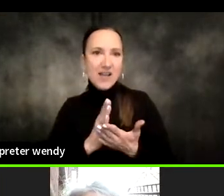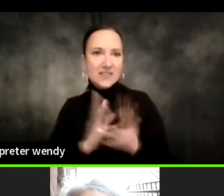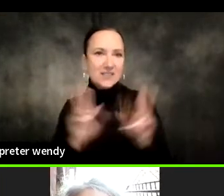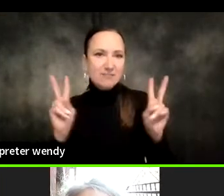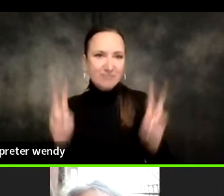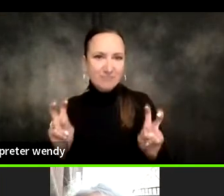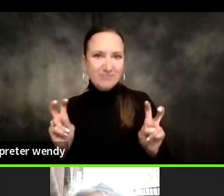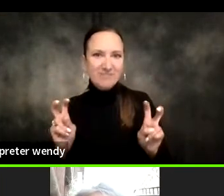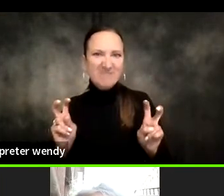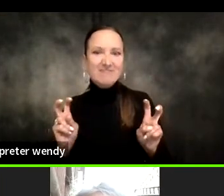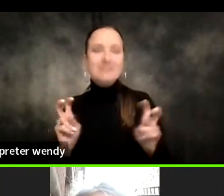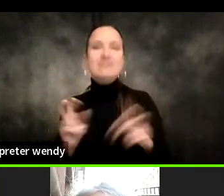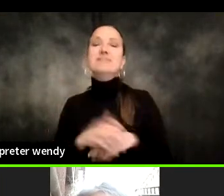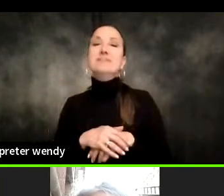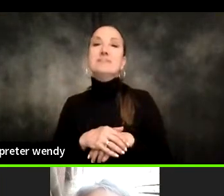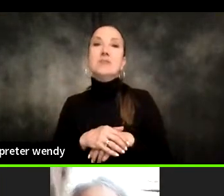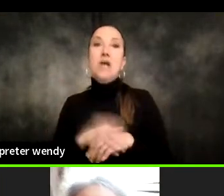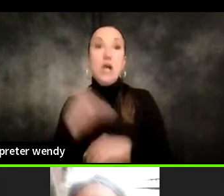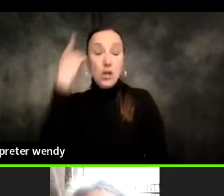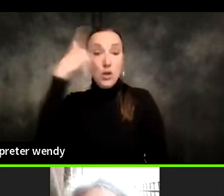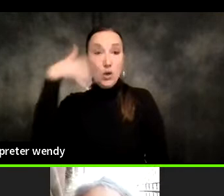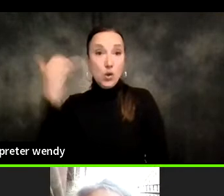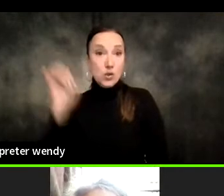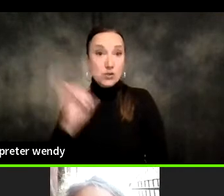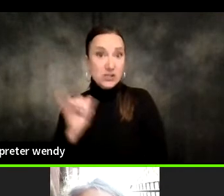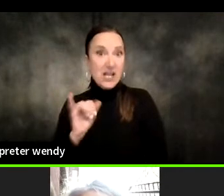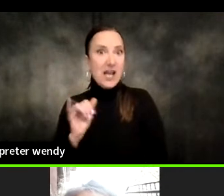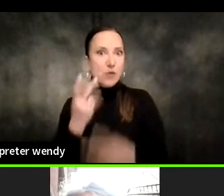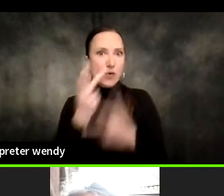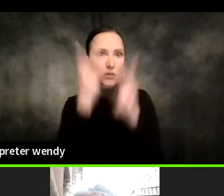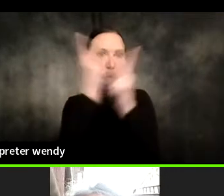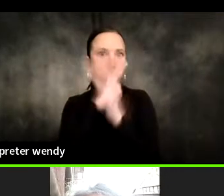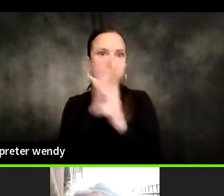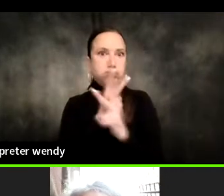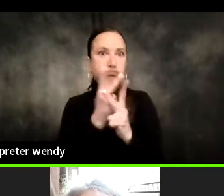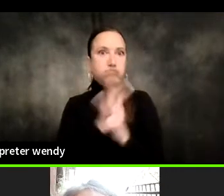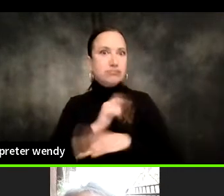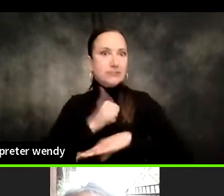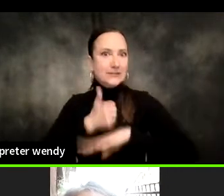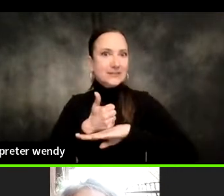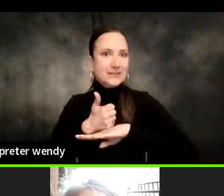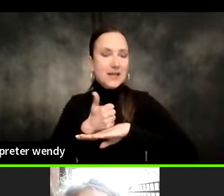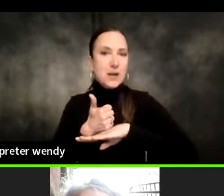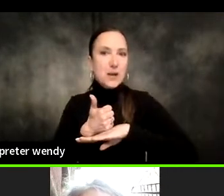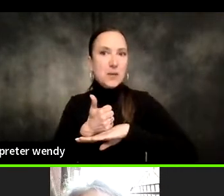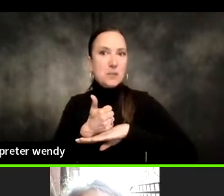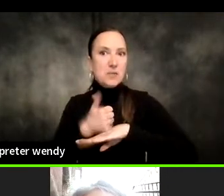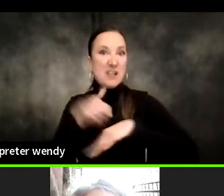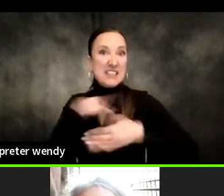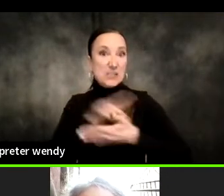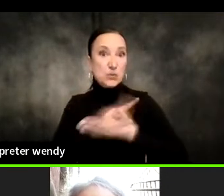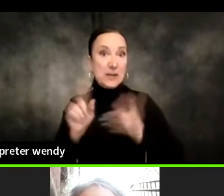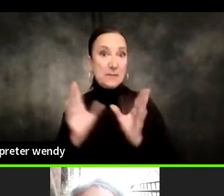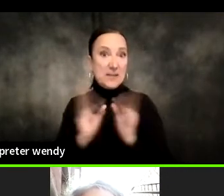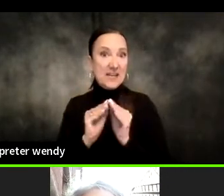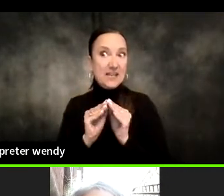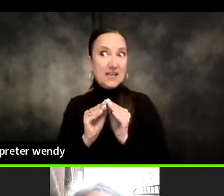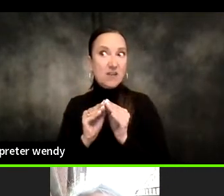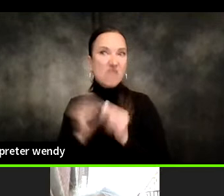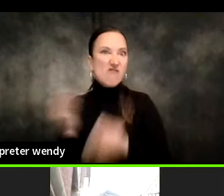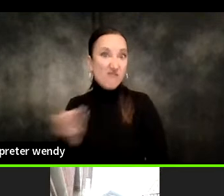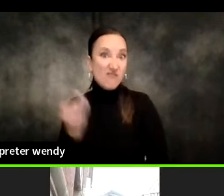Given it looks like we're gonna try to work that out sometime this week. We're meeting on Friday